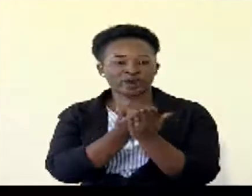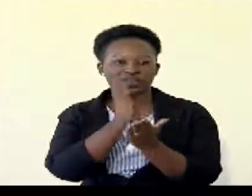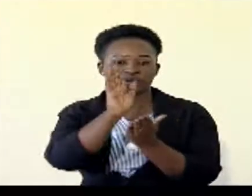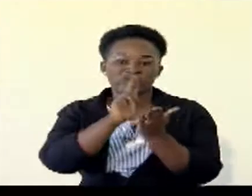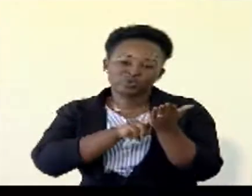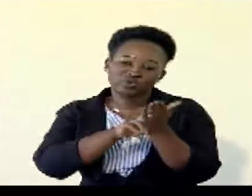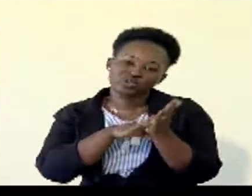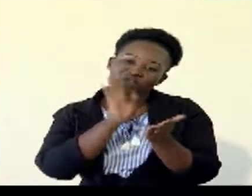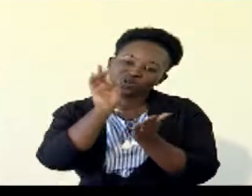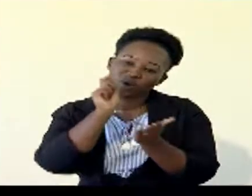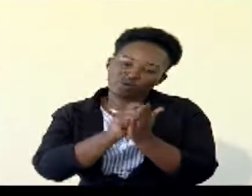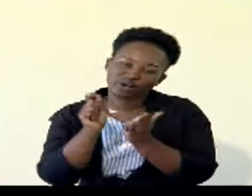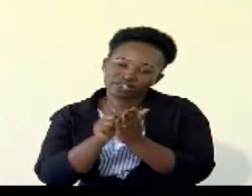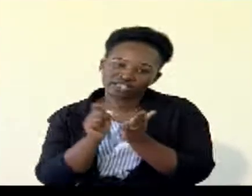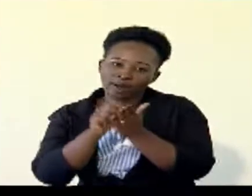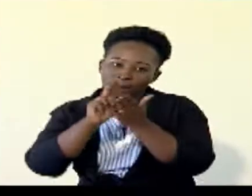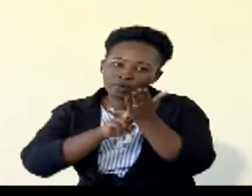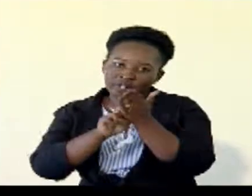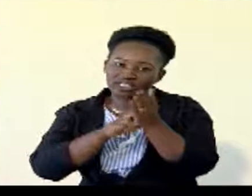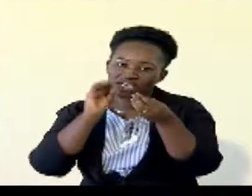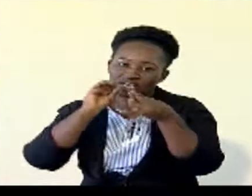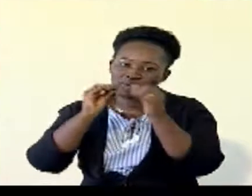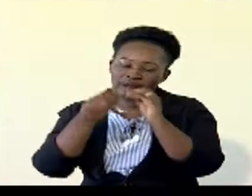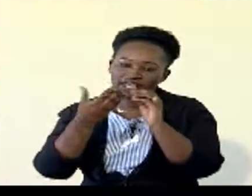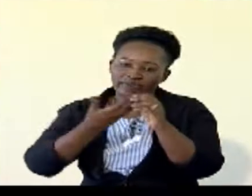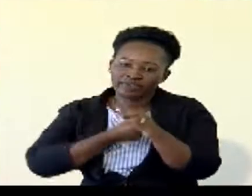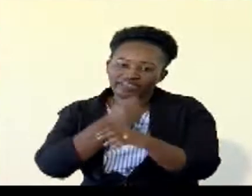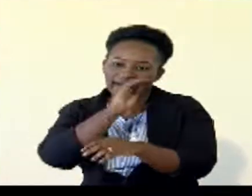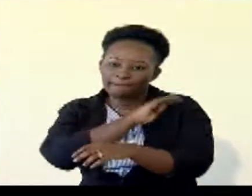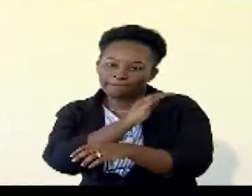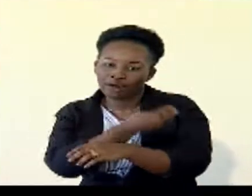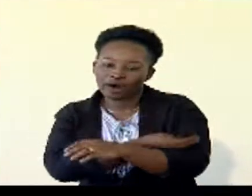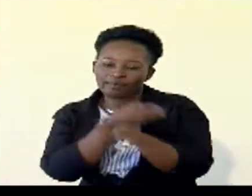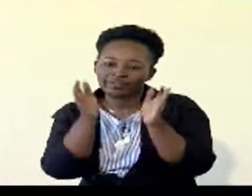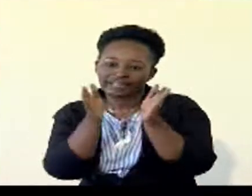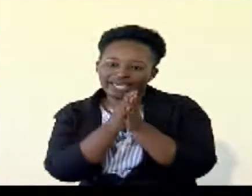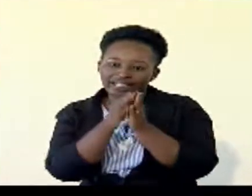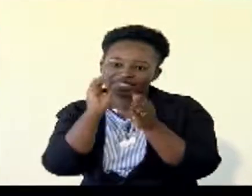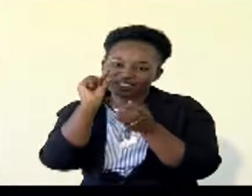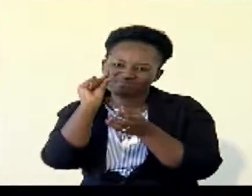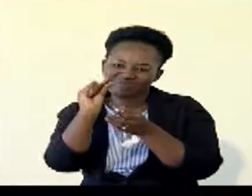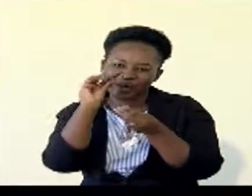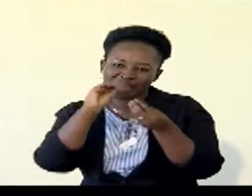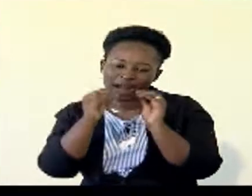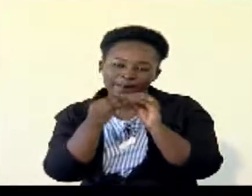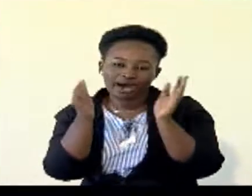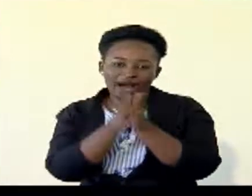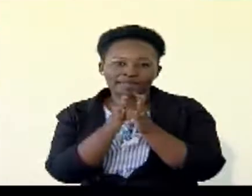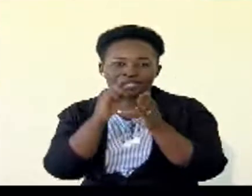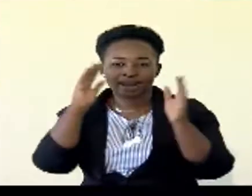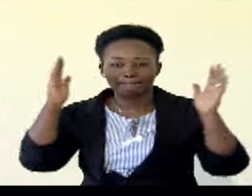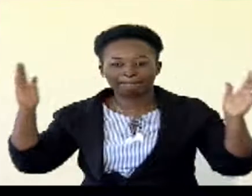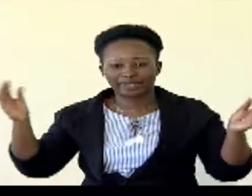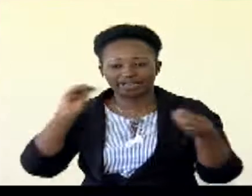your calculator, pressing numbers with exponents and pressing smaller numbers or even bigger numbers. I know if you